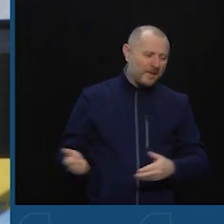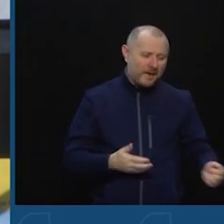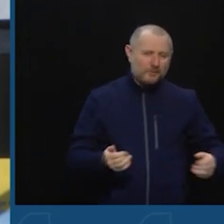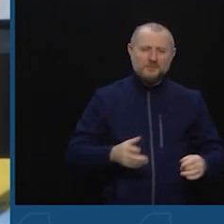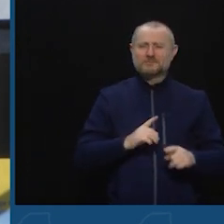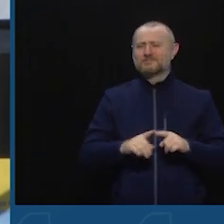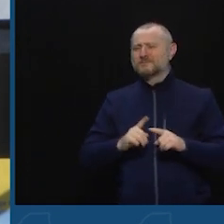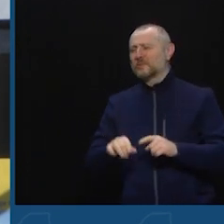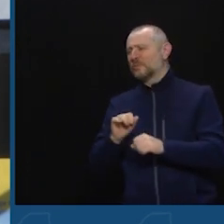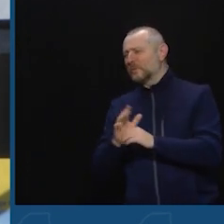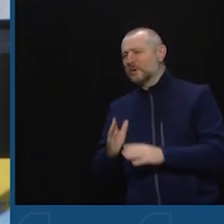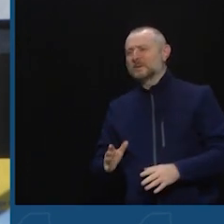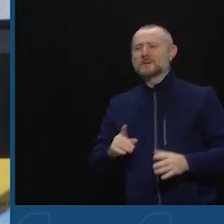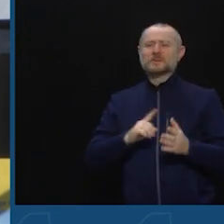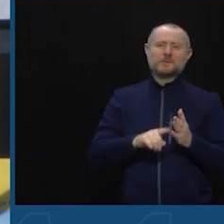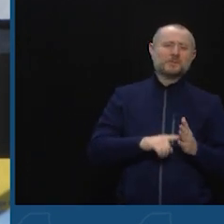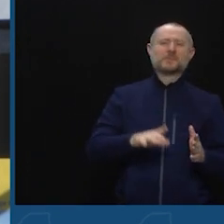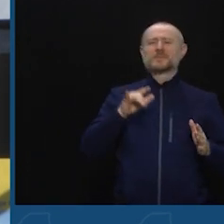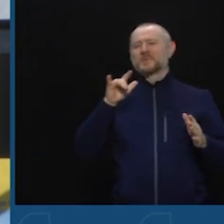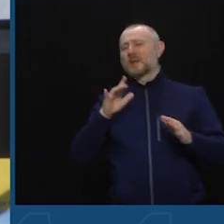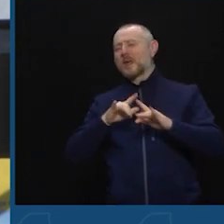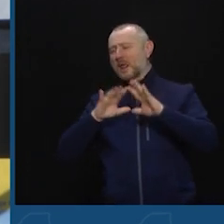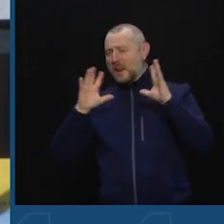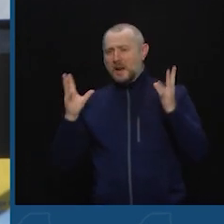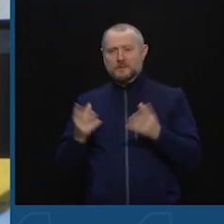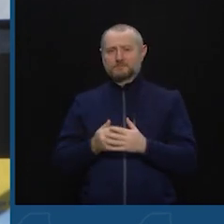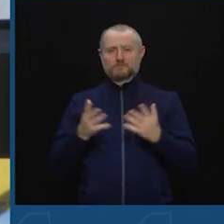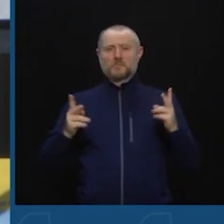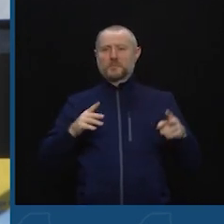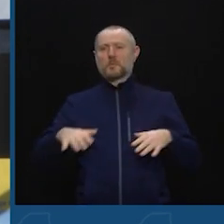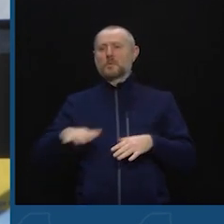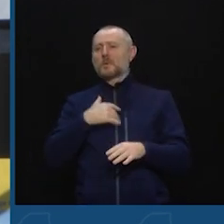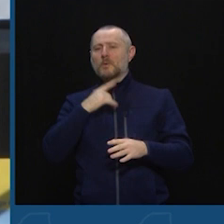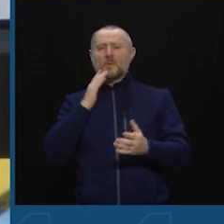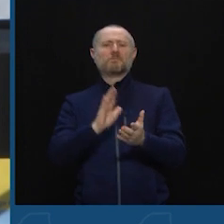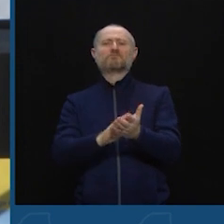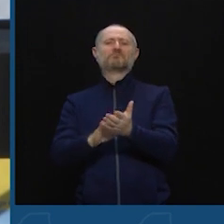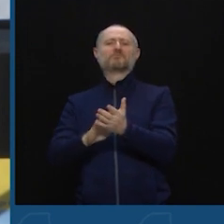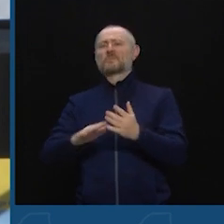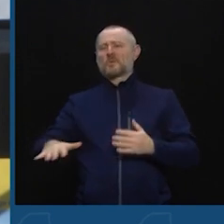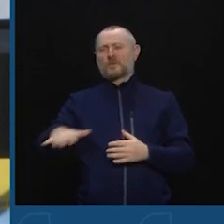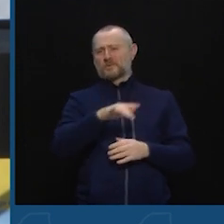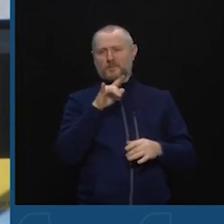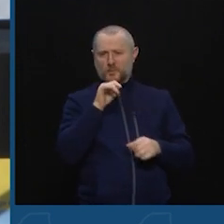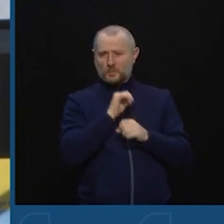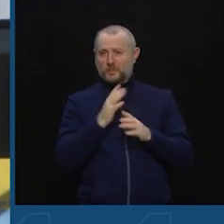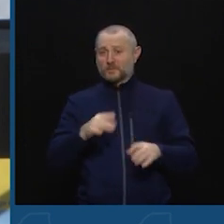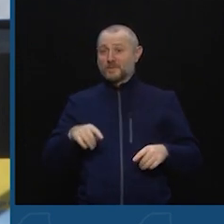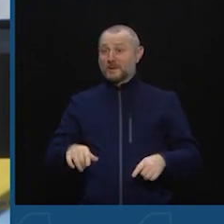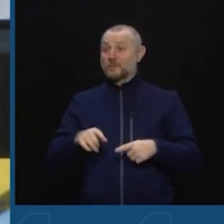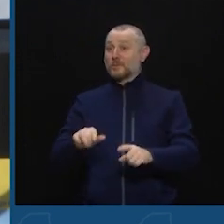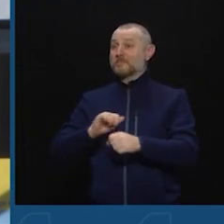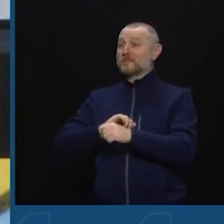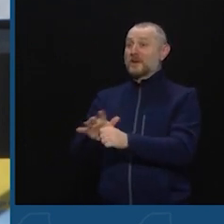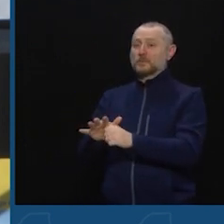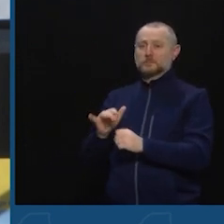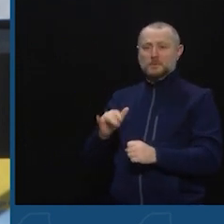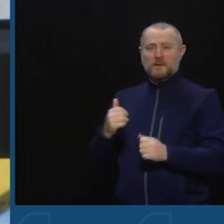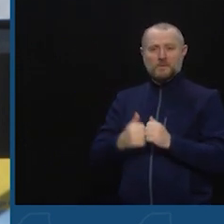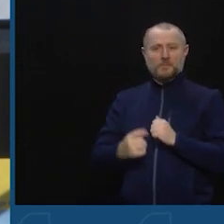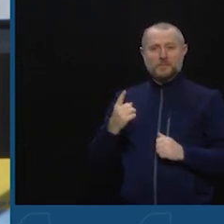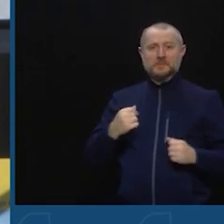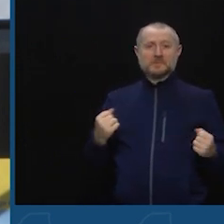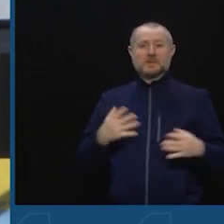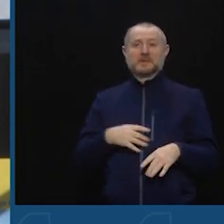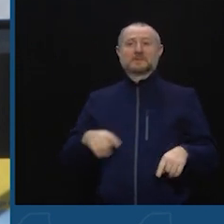workers, everybody who's part of this ecosystem. I want to give them a shout out because in the darkest days of the pandemic, when everybody was scared and